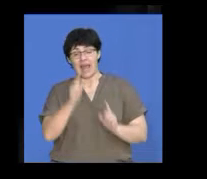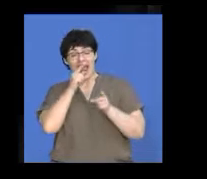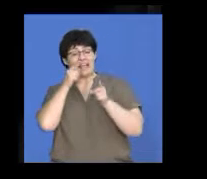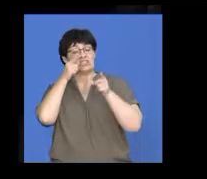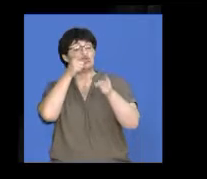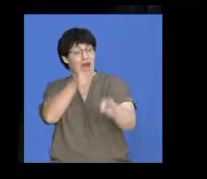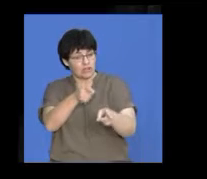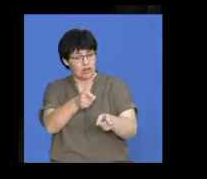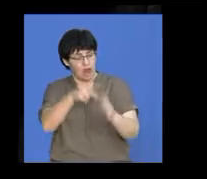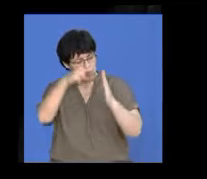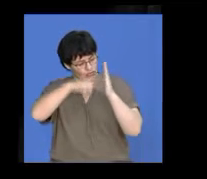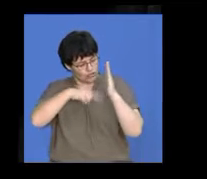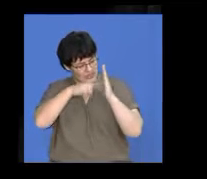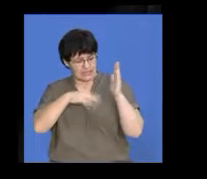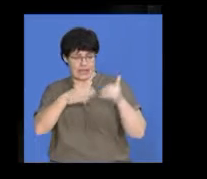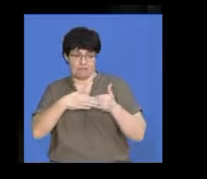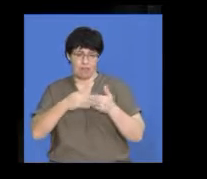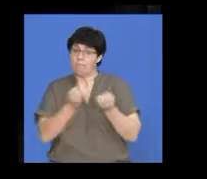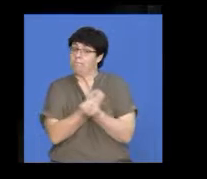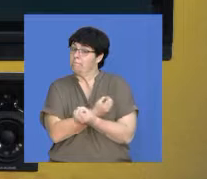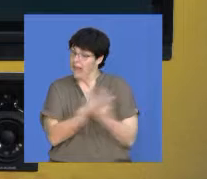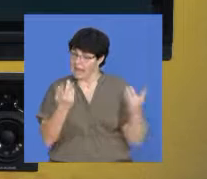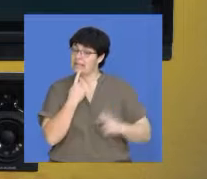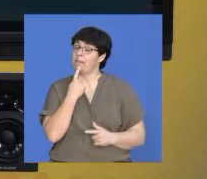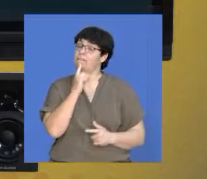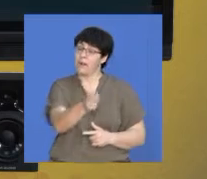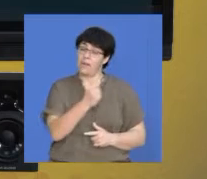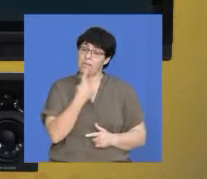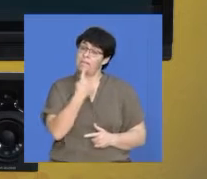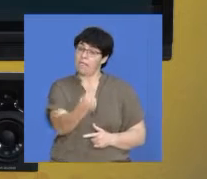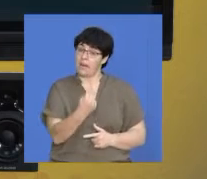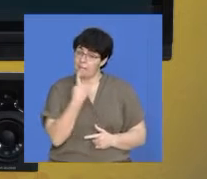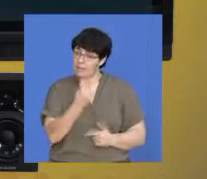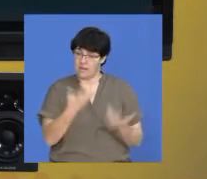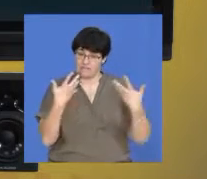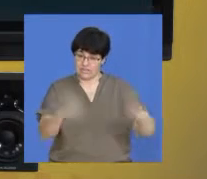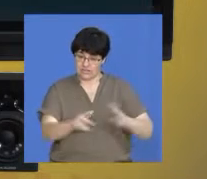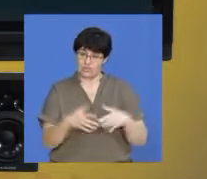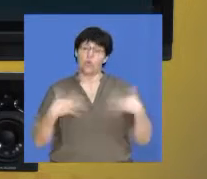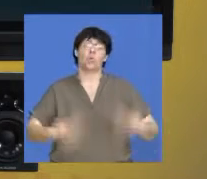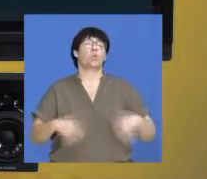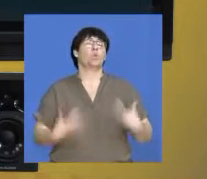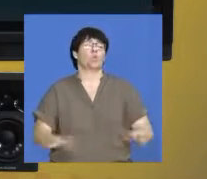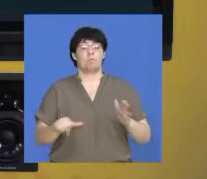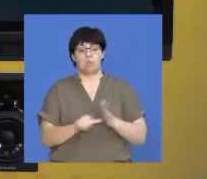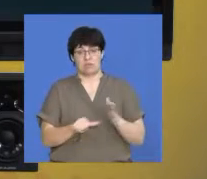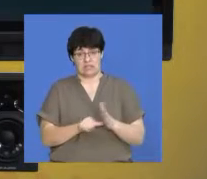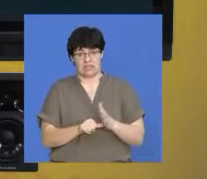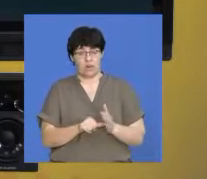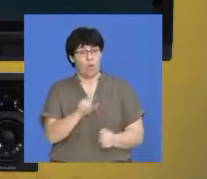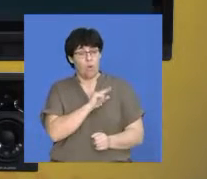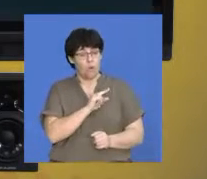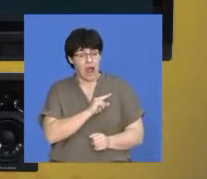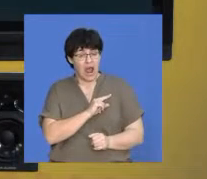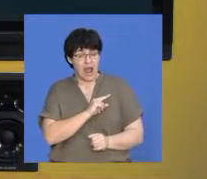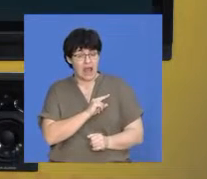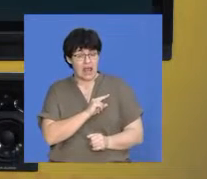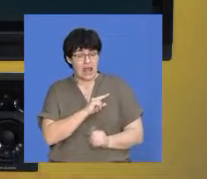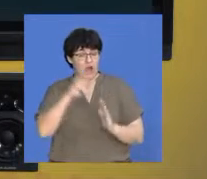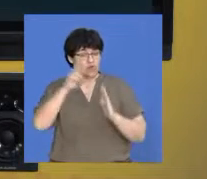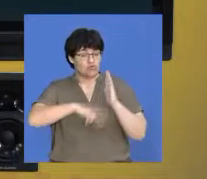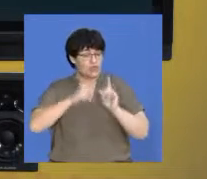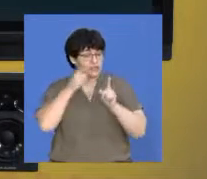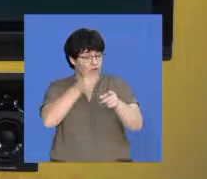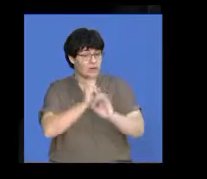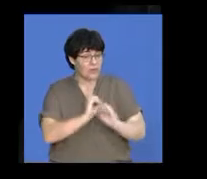instructions carefully. I don't know how many times I've said that, guys, but it is important because if you don't read the instructions, you are going to make a